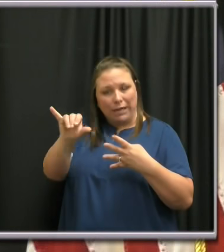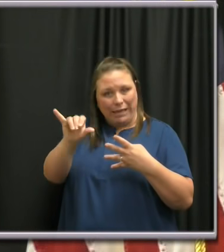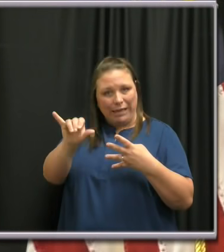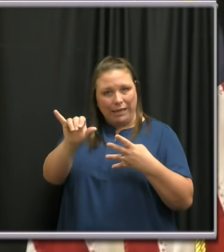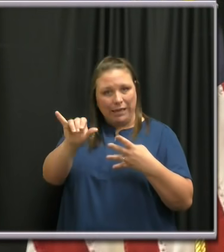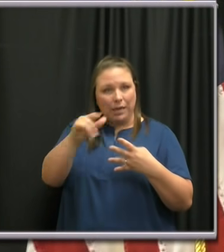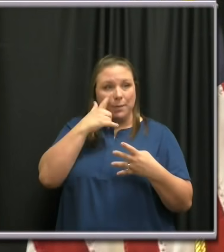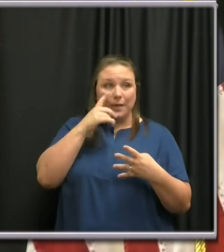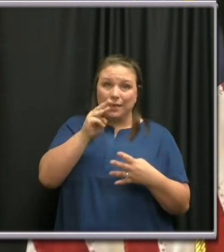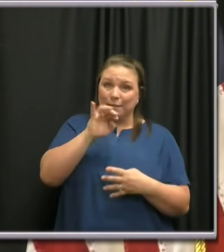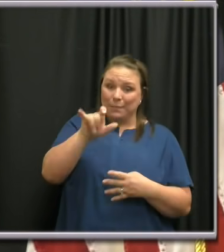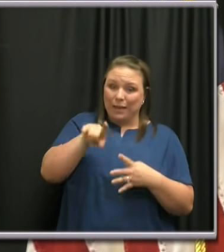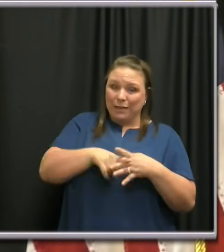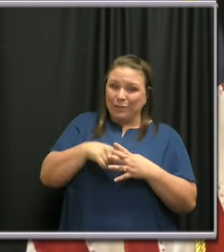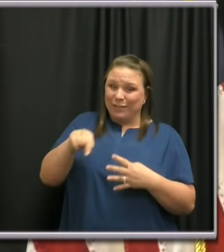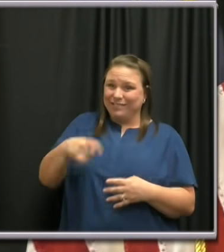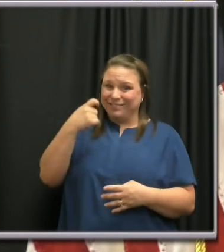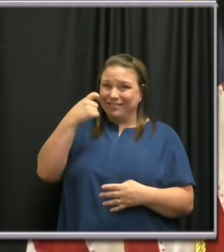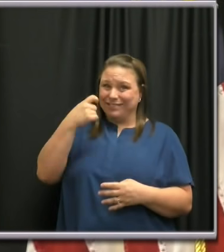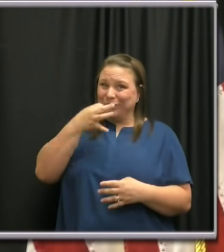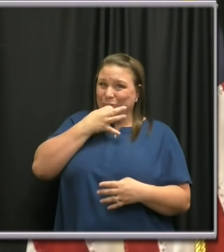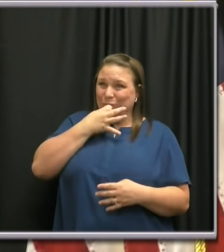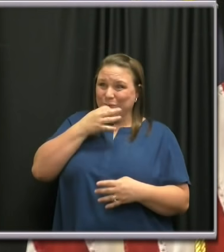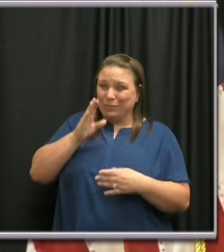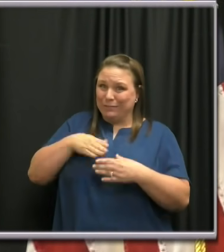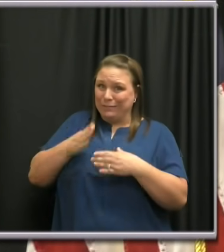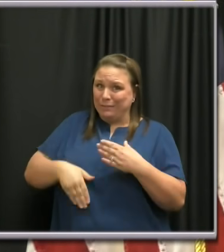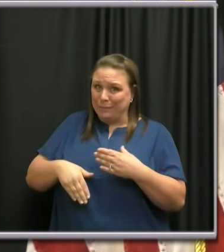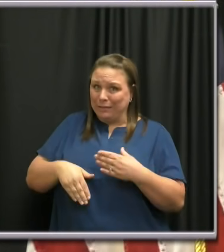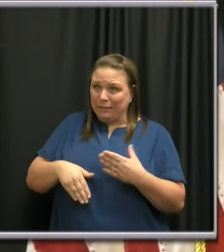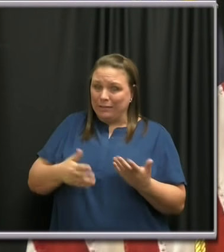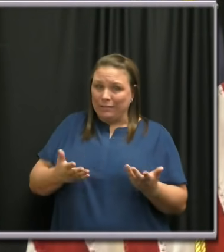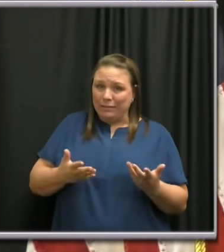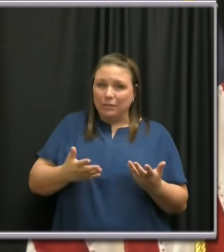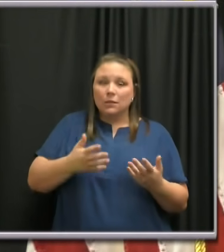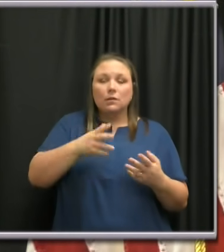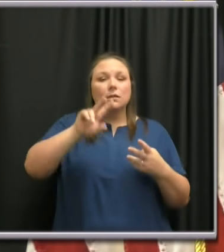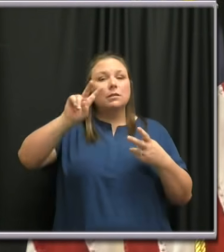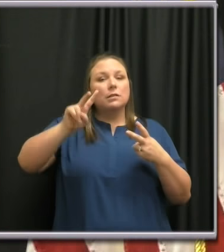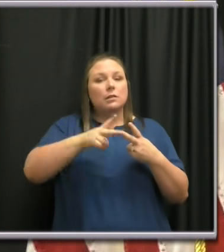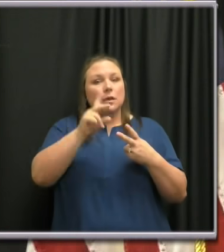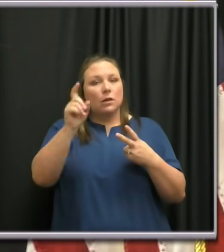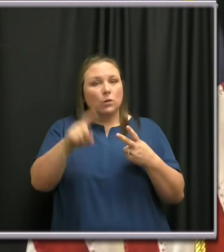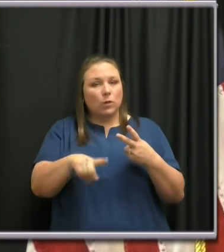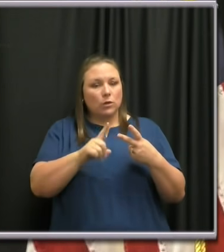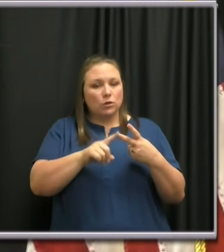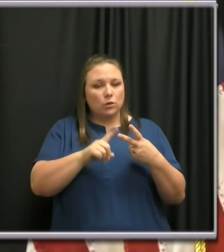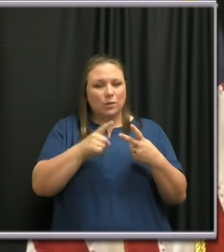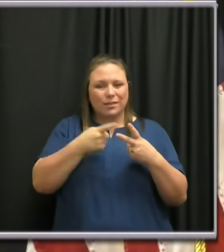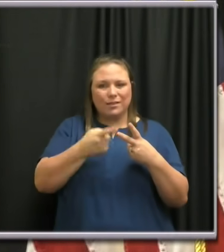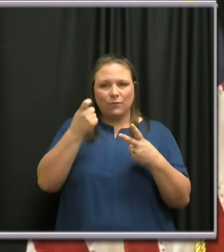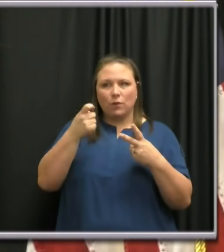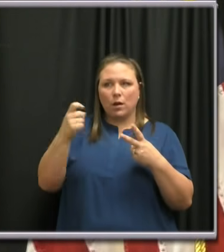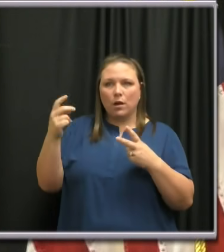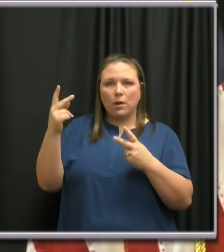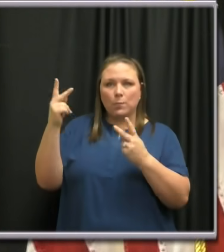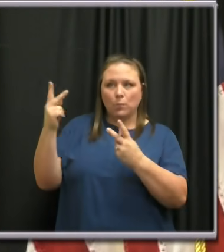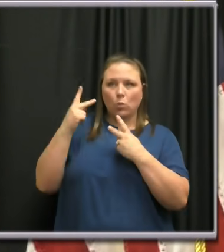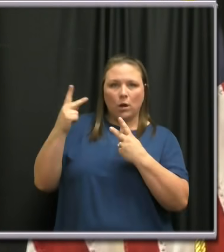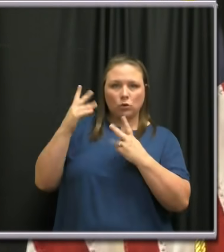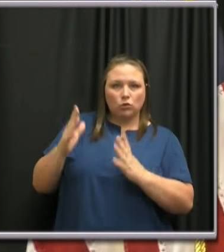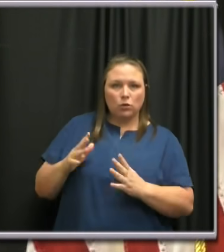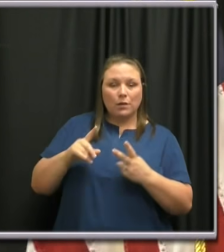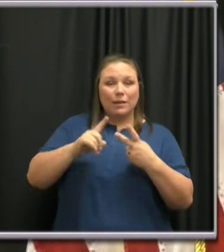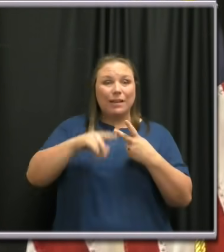Because May starts this weekend, so I was just trying to get his thought on that. My second question is, and this is from a viewer, if a restaurant